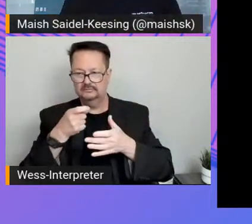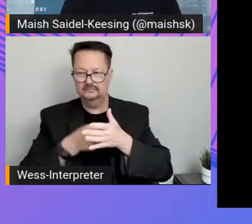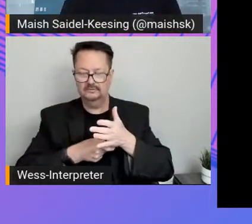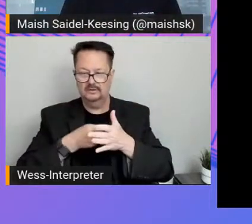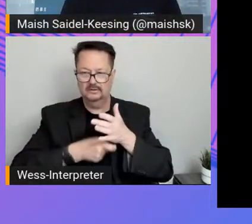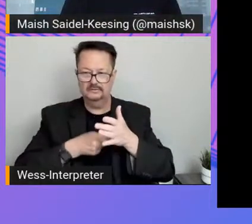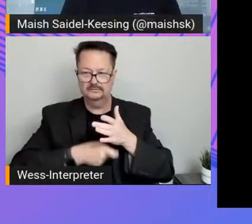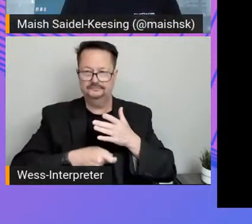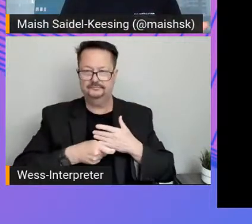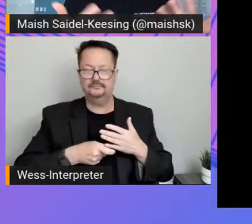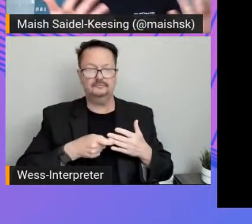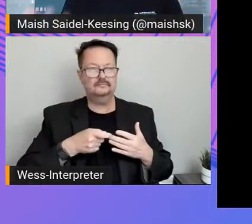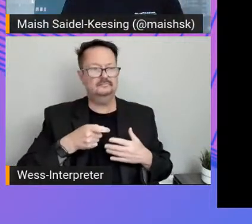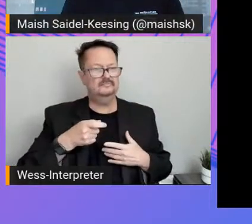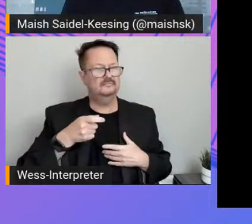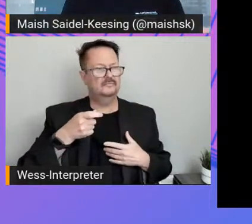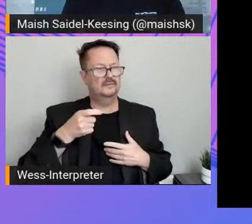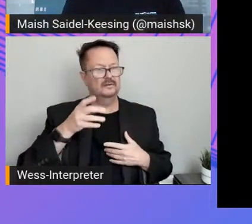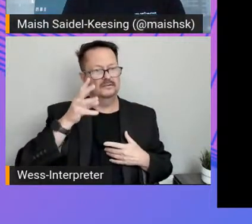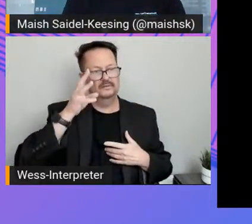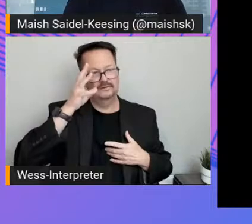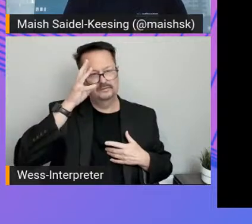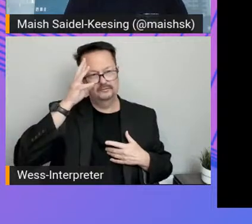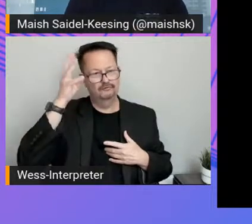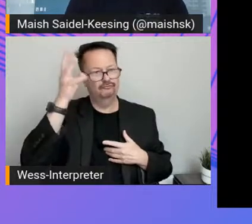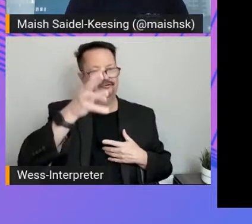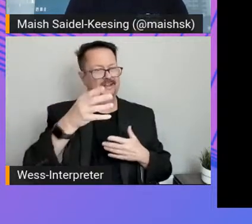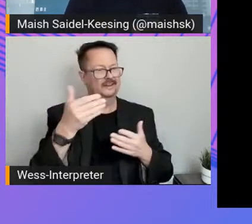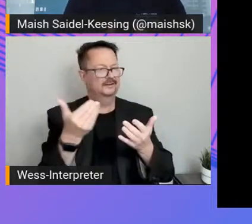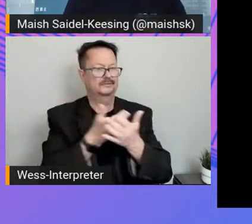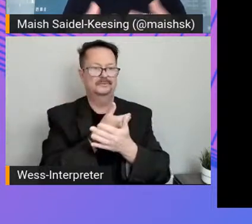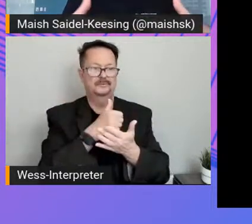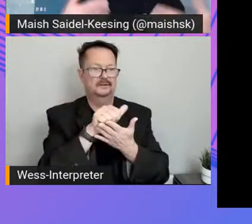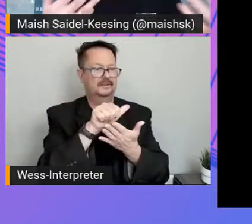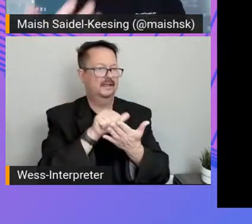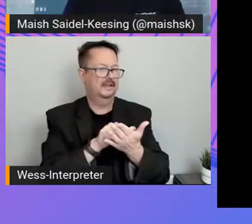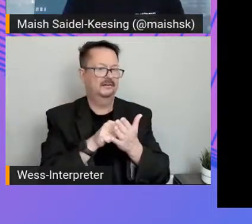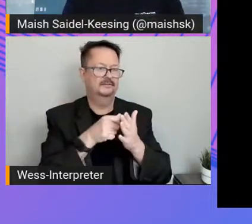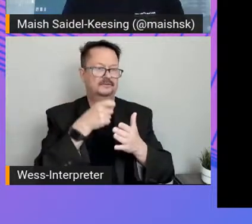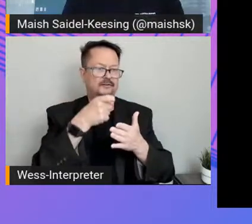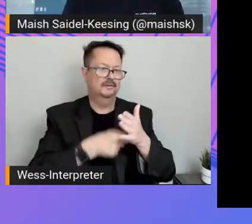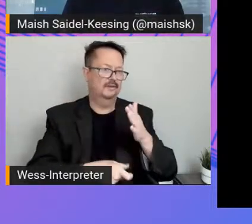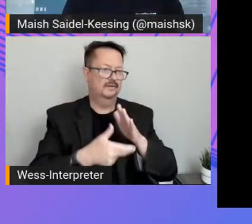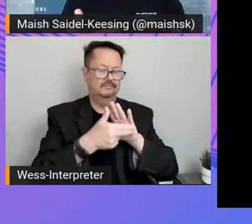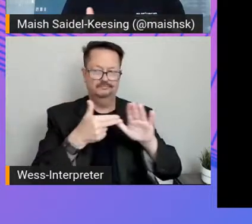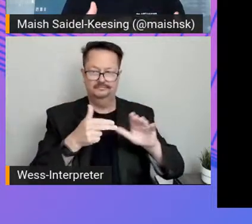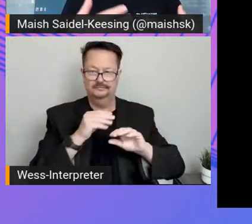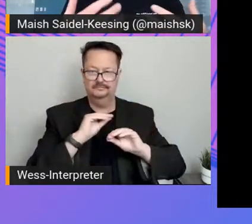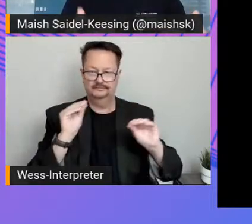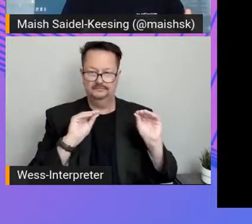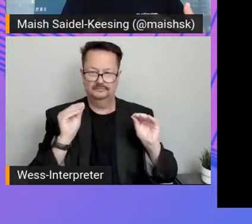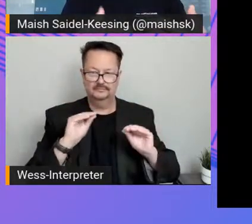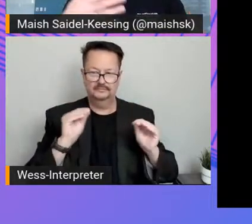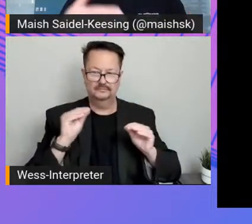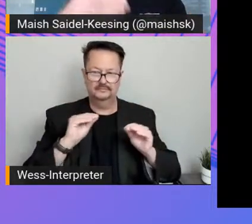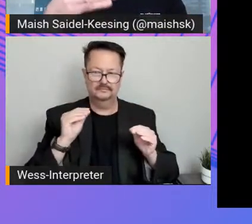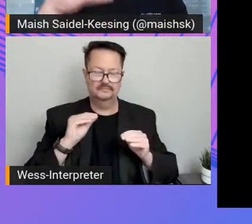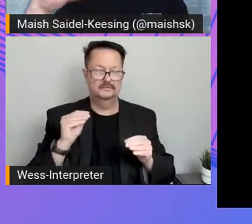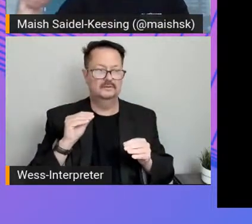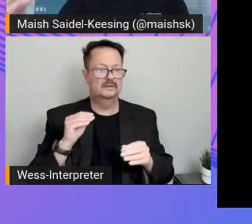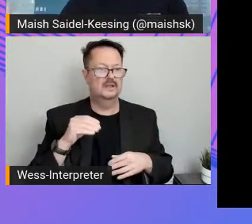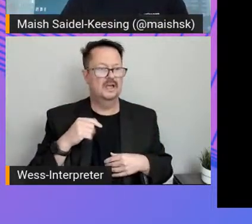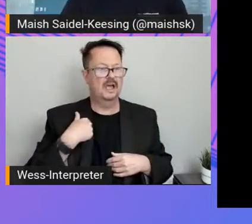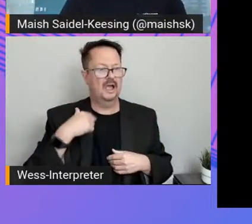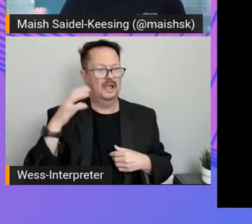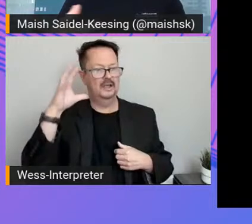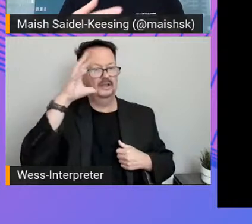of creating new accounts has no cost allocated to it. Of course, the resources which are in the accounts, which are done. And I assume